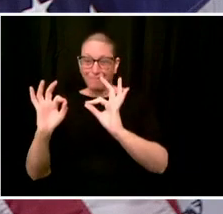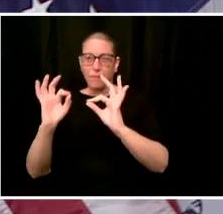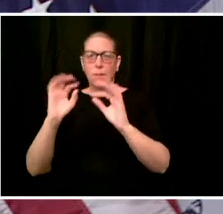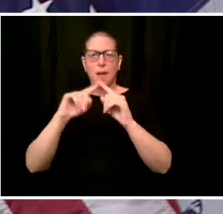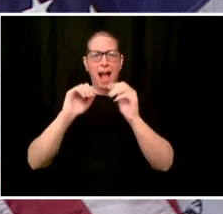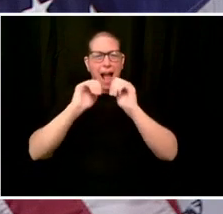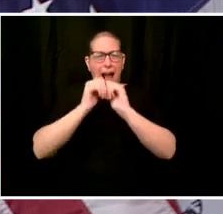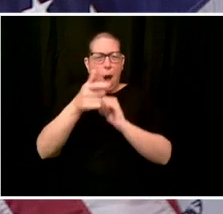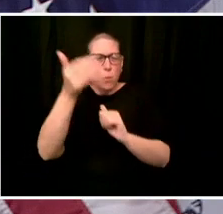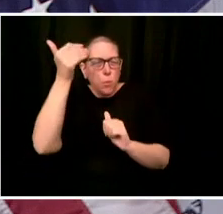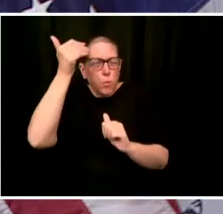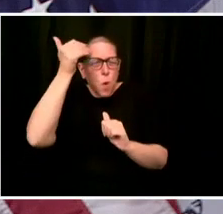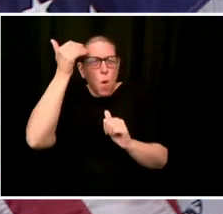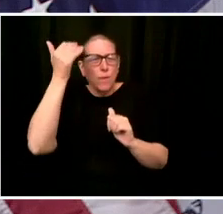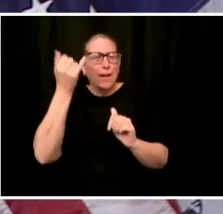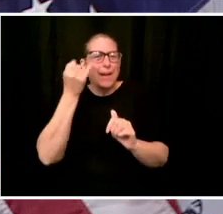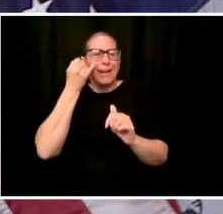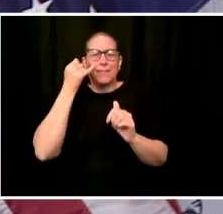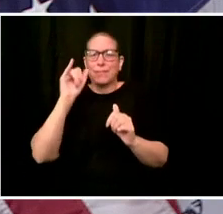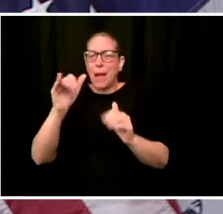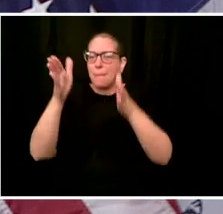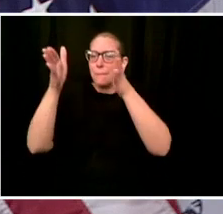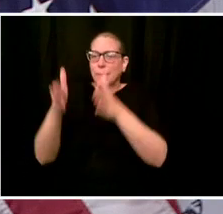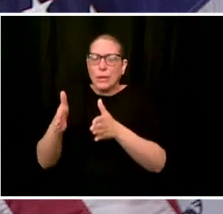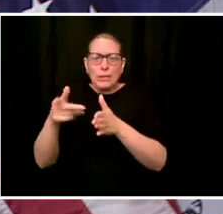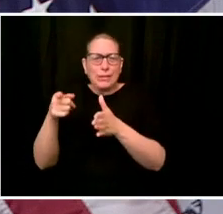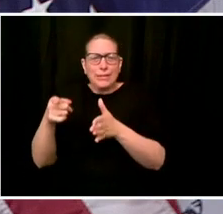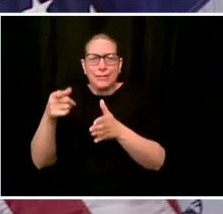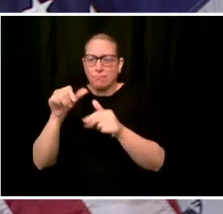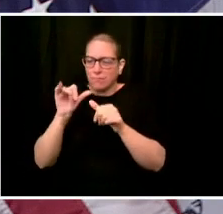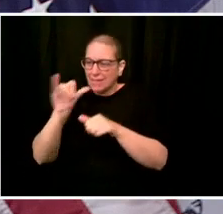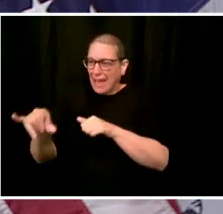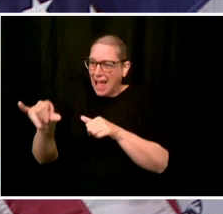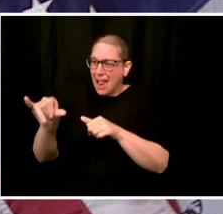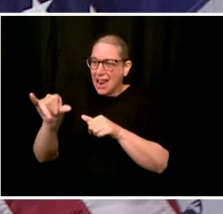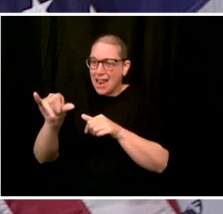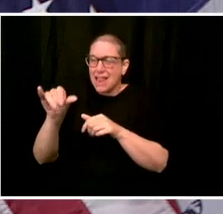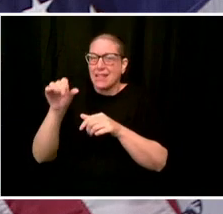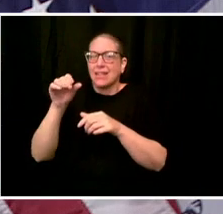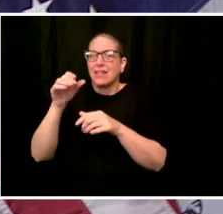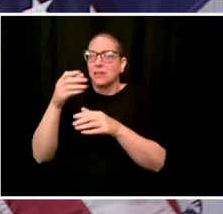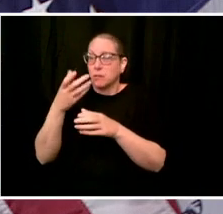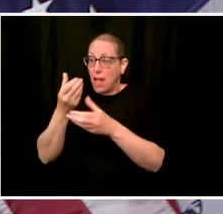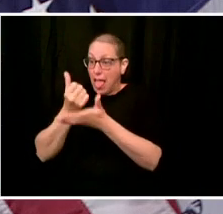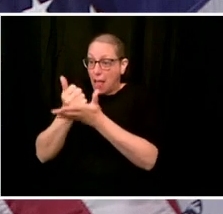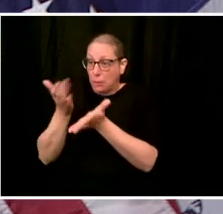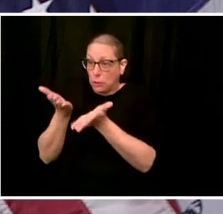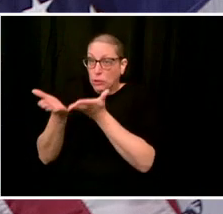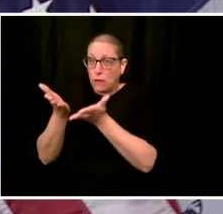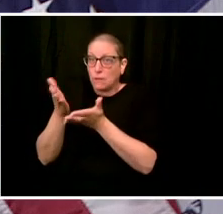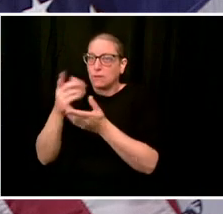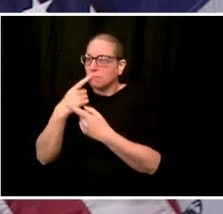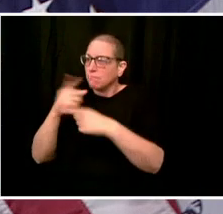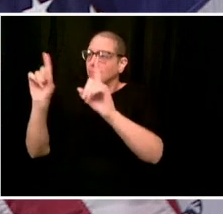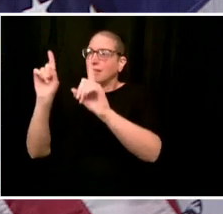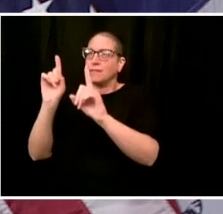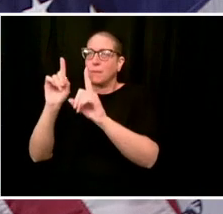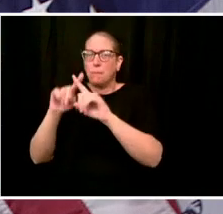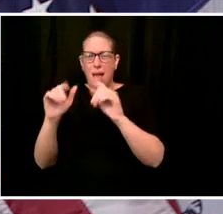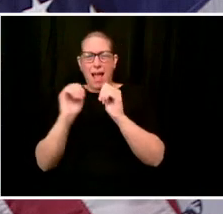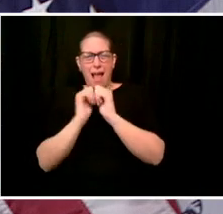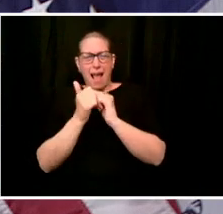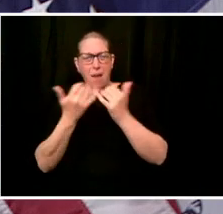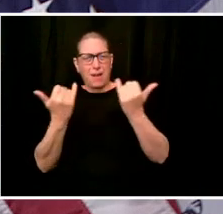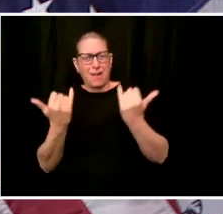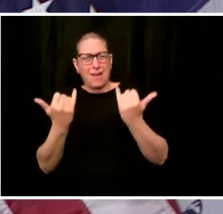services? Also, Mr. Mayor, you were talking about how there are a plethora of hotel rooms that you can easily access